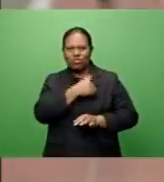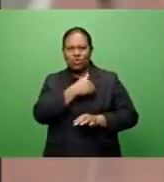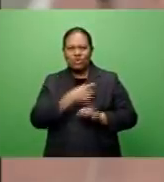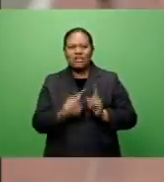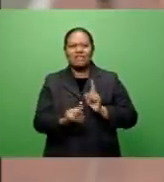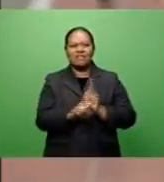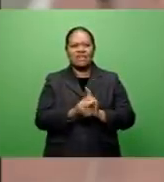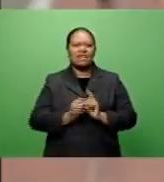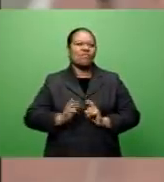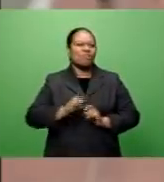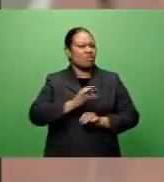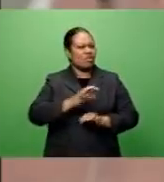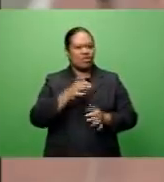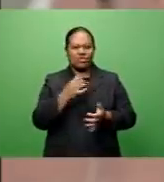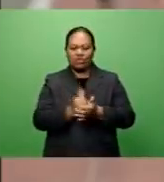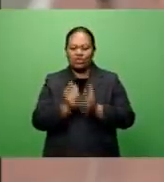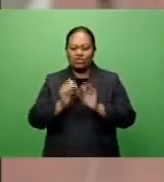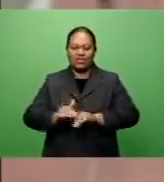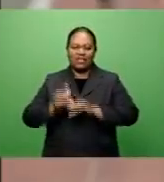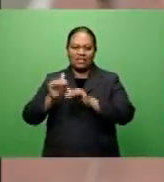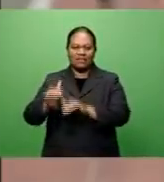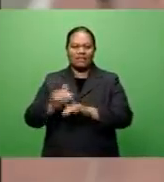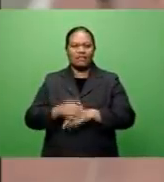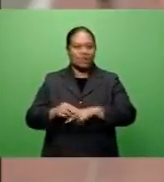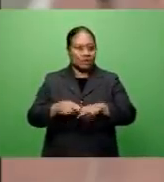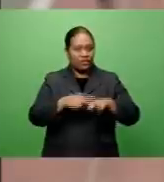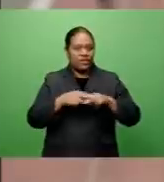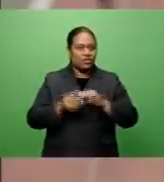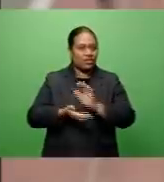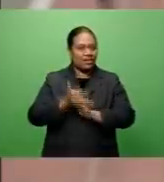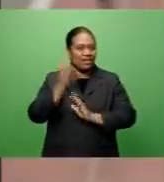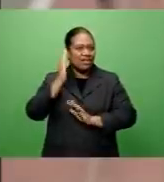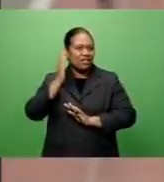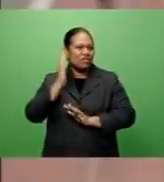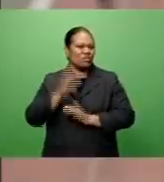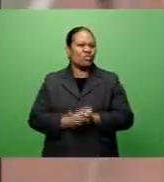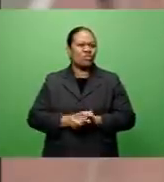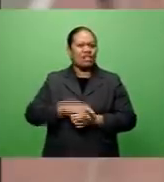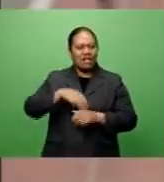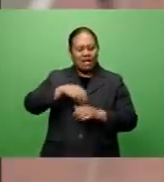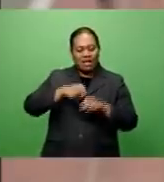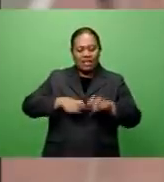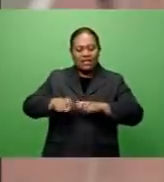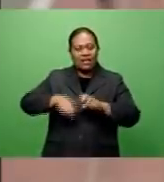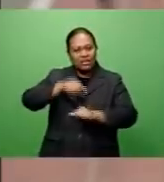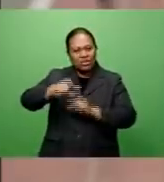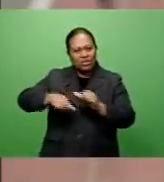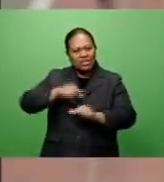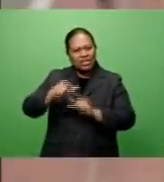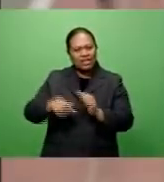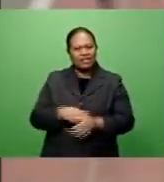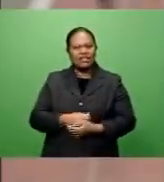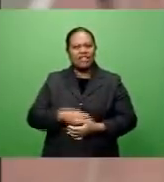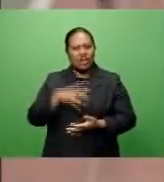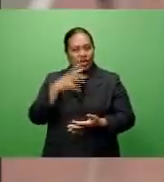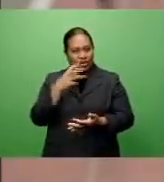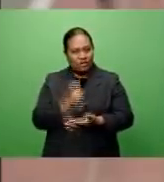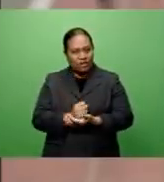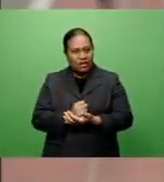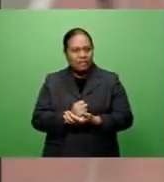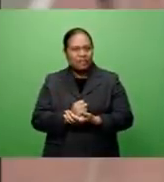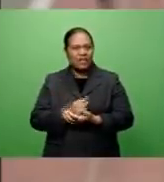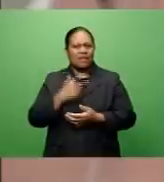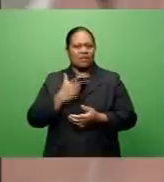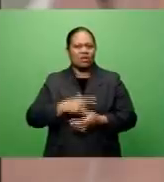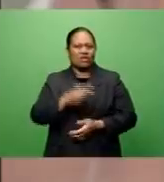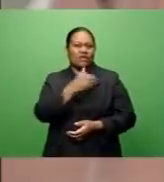is still unsure of its participation. Fiji Secondary Schools Athletics Association President Vuli Wanga confirmed this following the